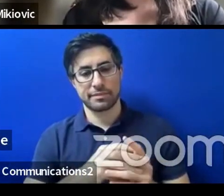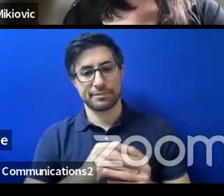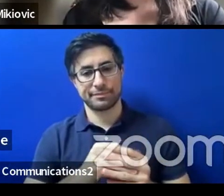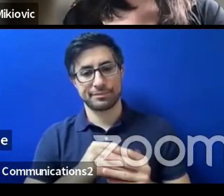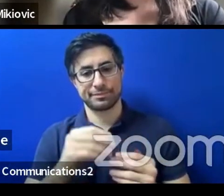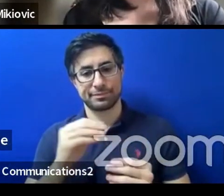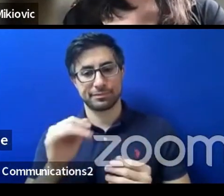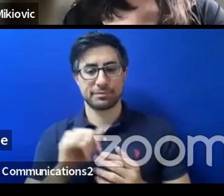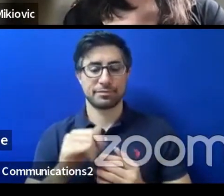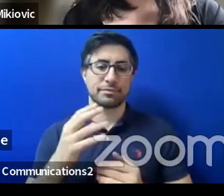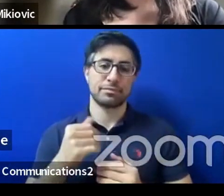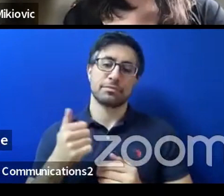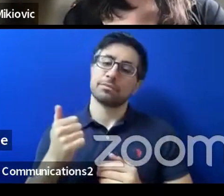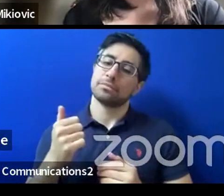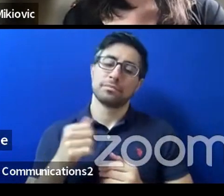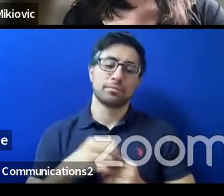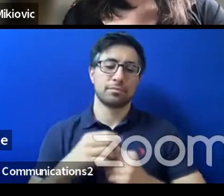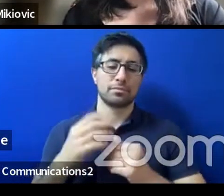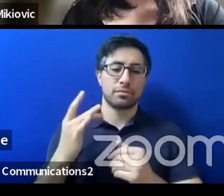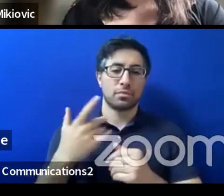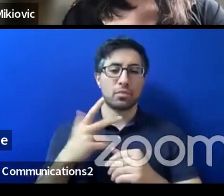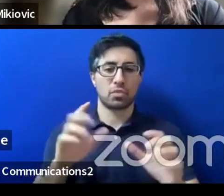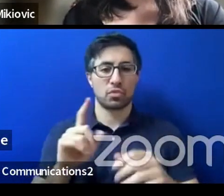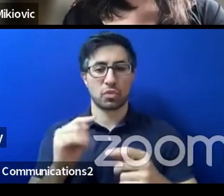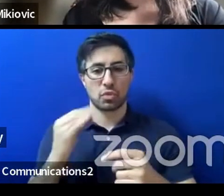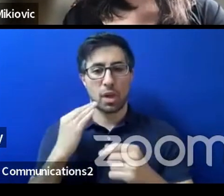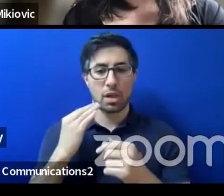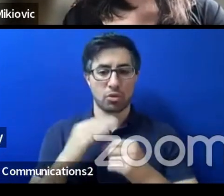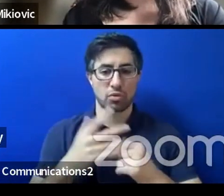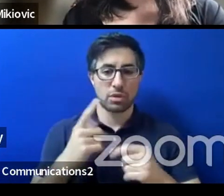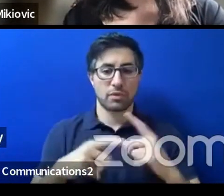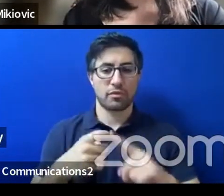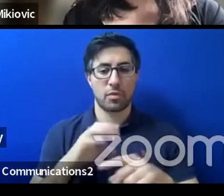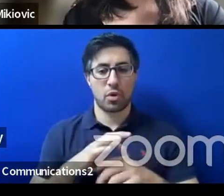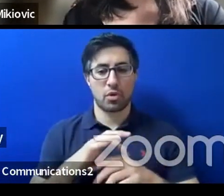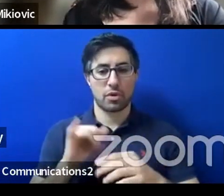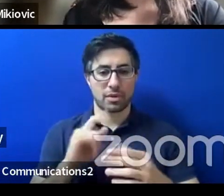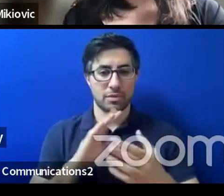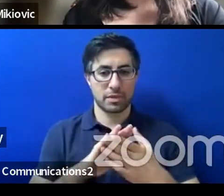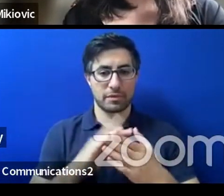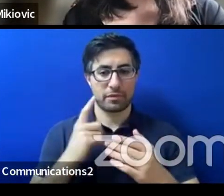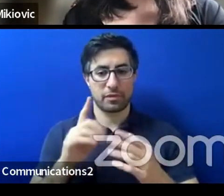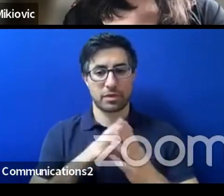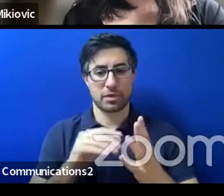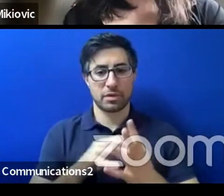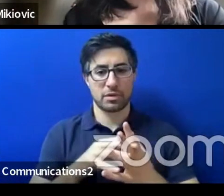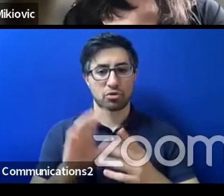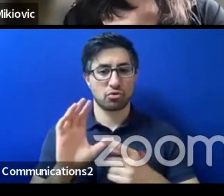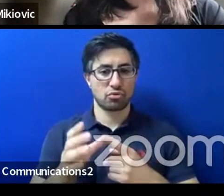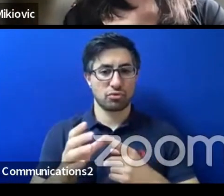And yeah, that's pretty much why we do, is just to acknowledge, we all come from the earth. That's the belief for indigenous